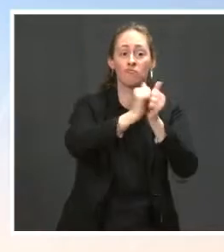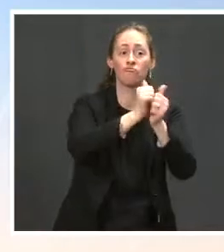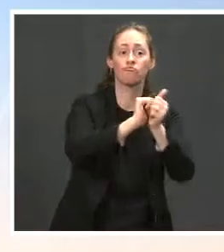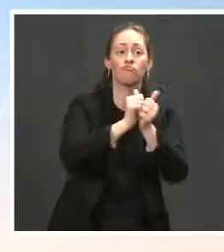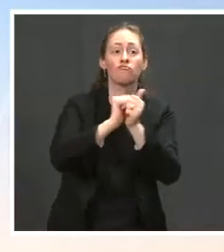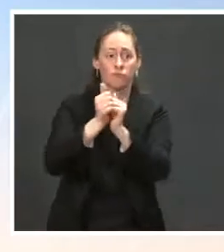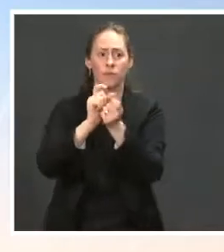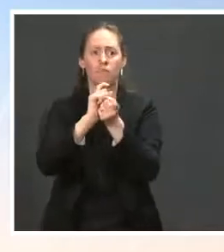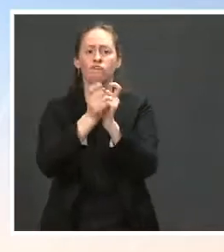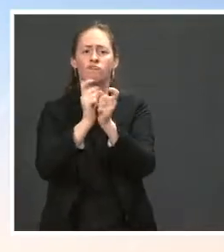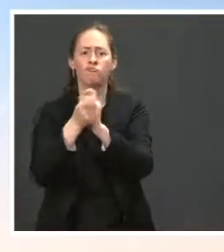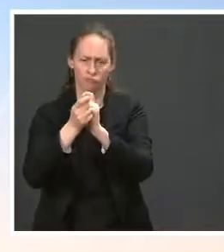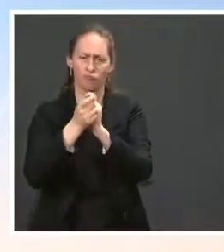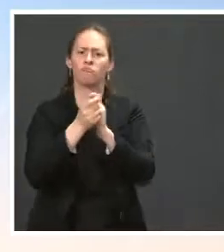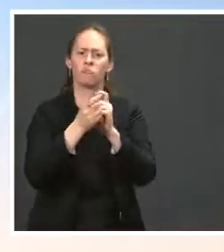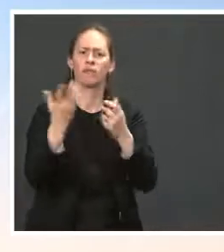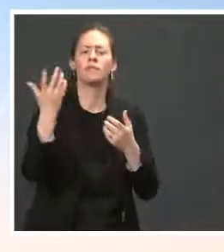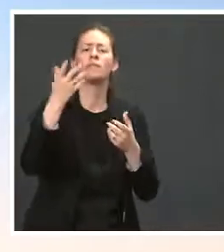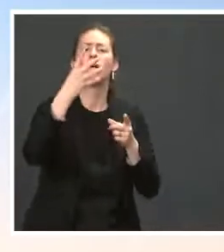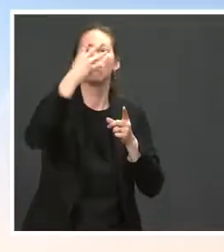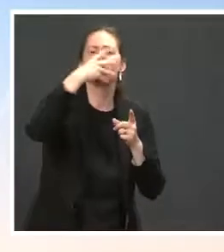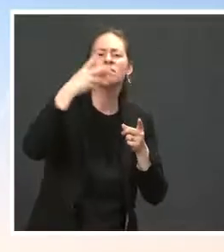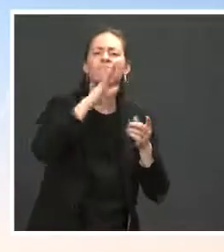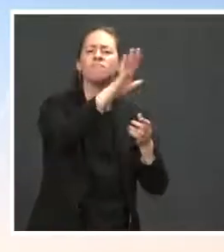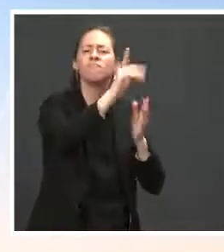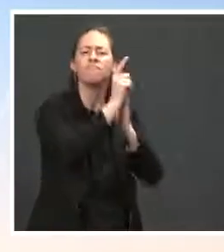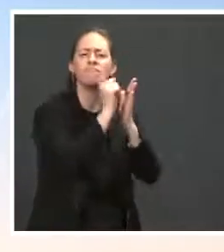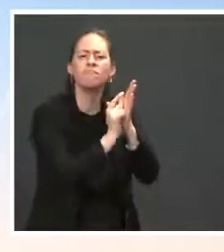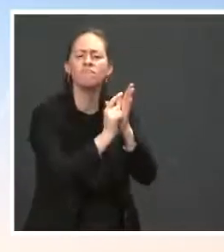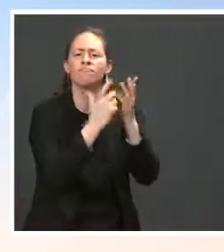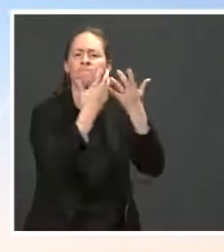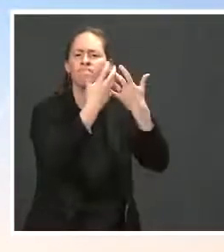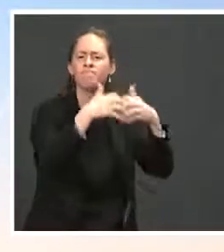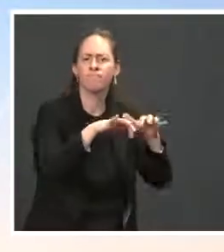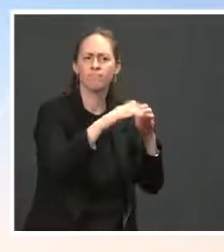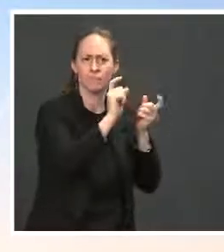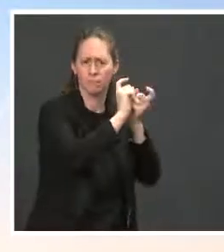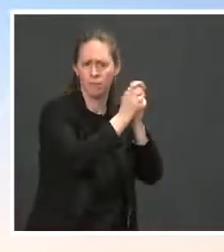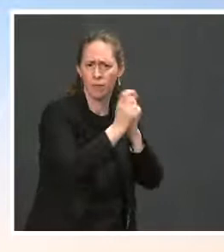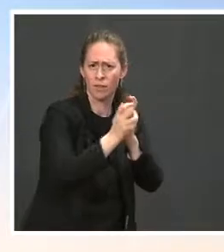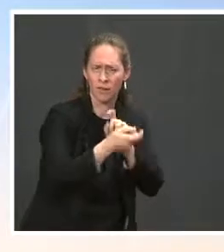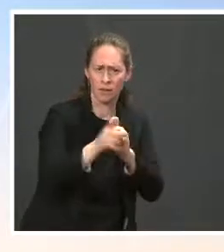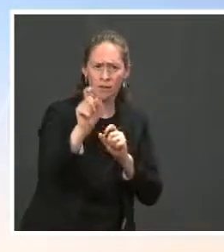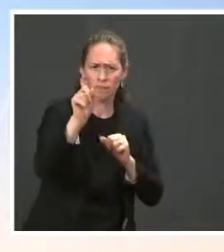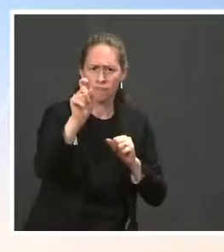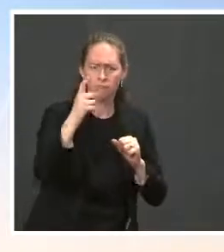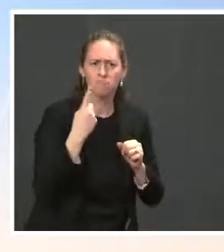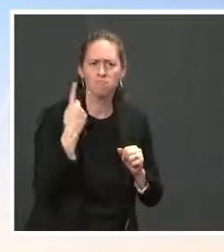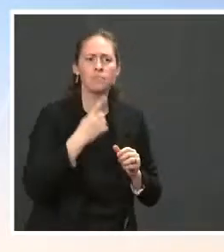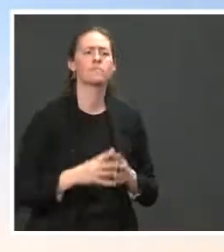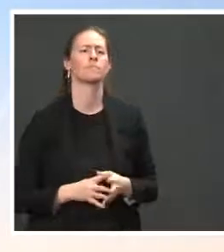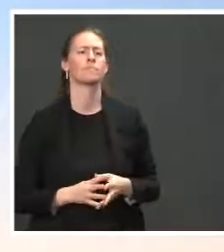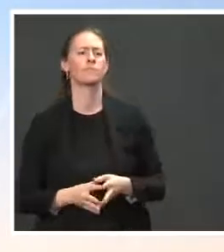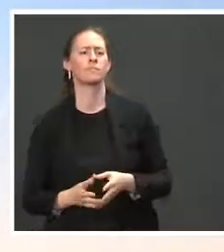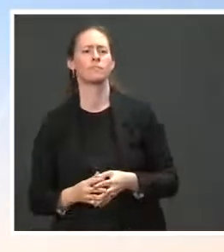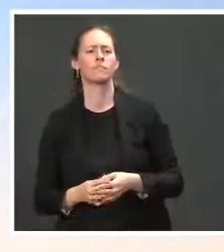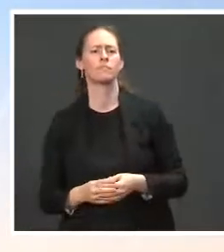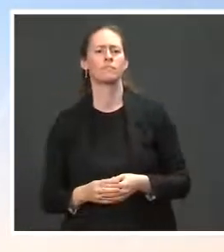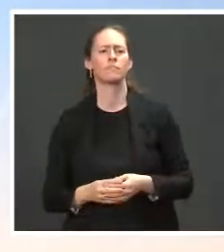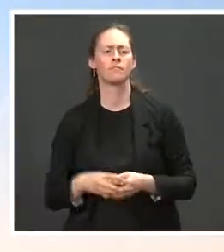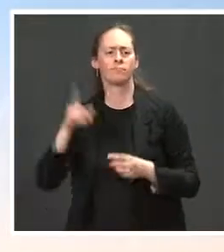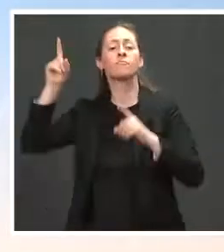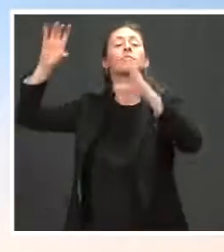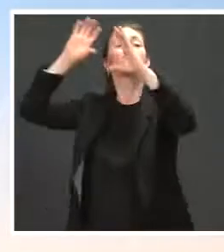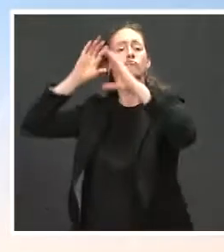president looks both at history and past history and also recent history, and sees that there has been bipartisan support.